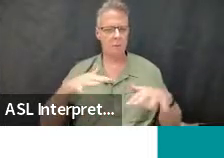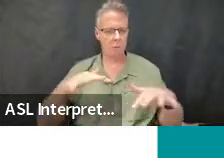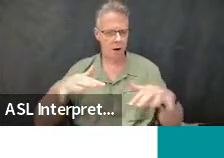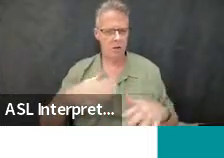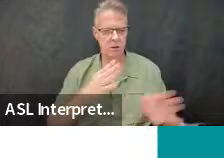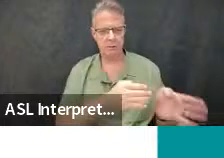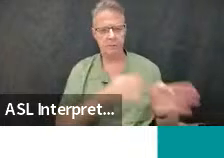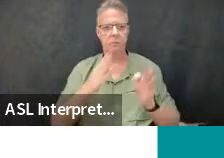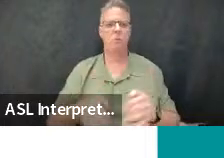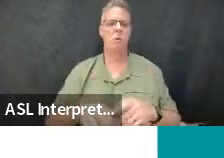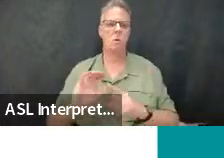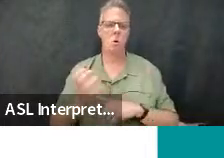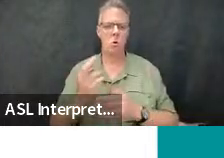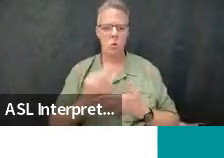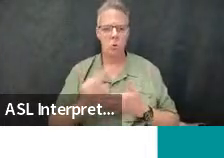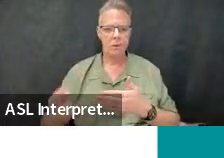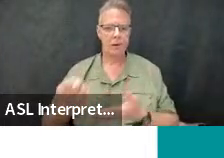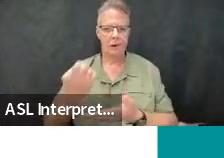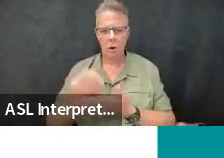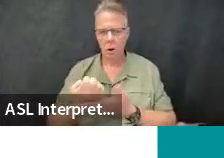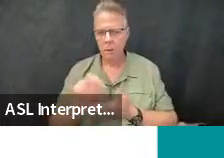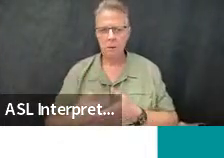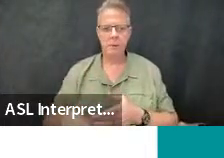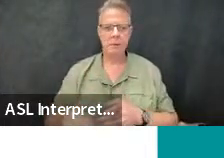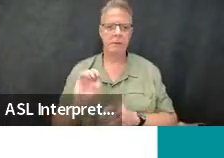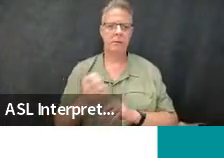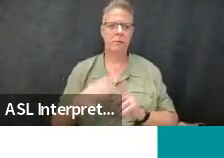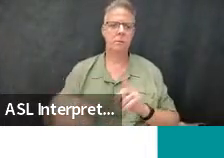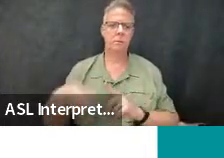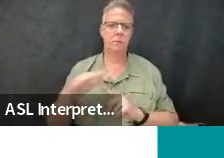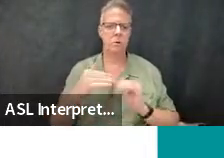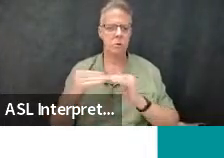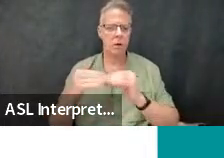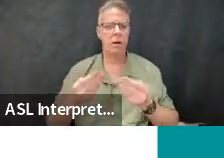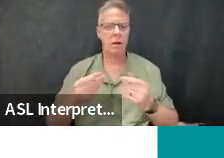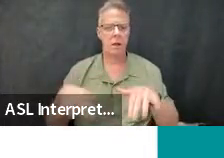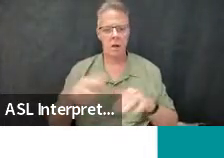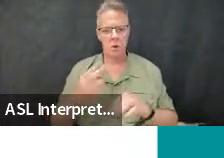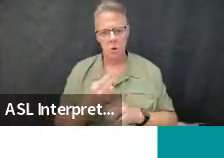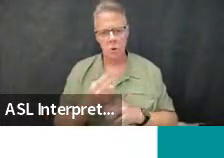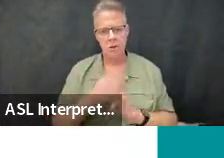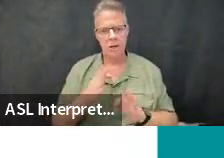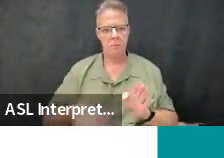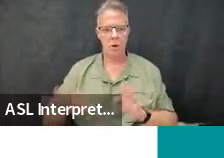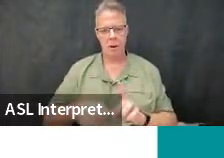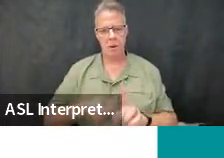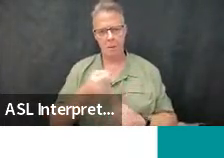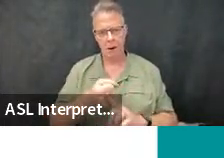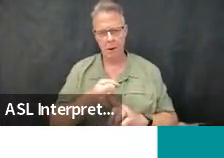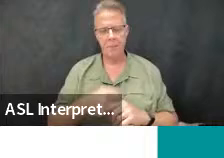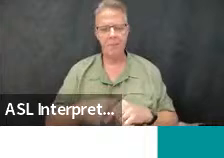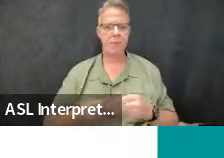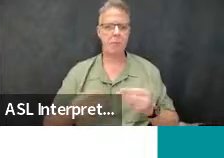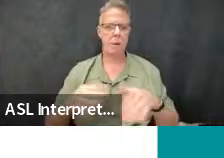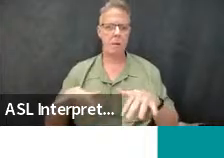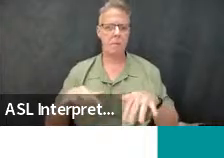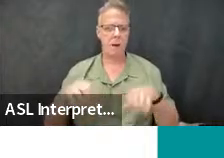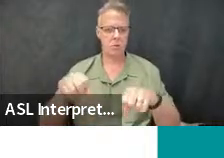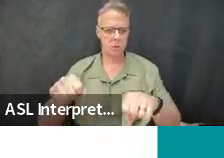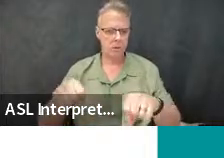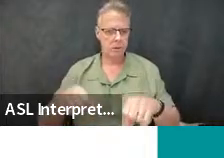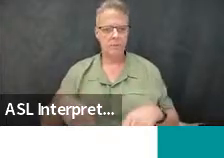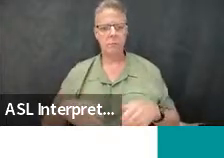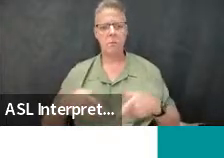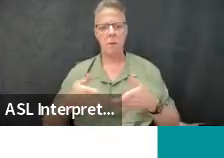cultural resources, economics, environmental justice, land use and neighborhood impacts, property acquisitions,